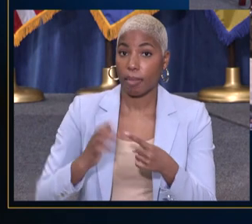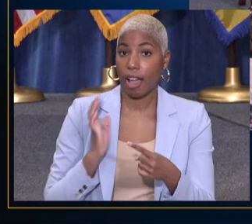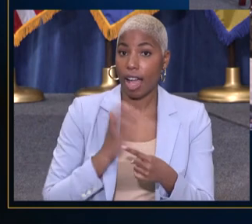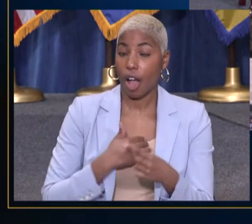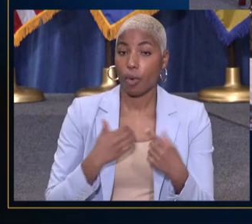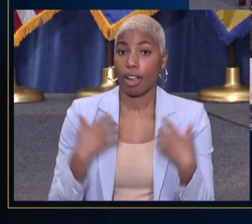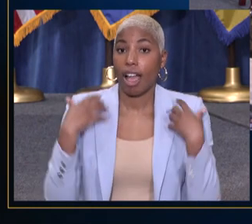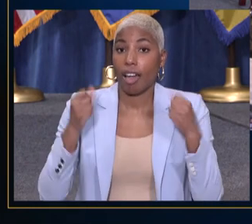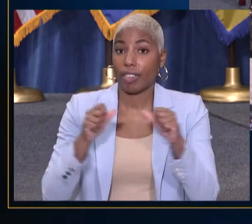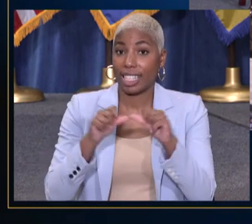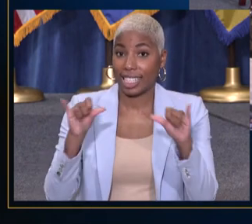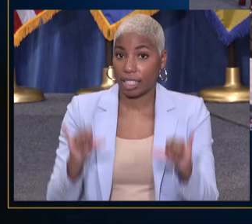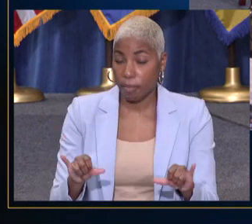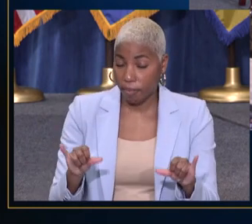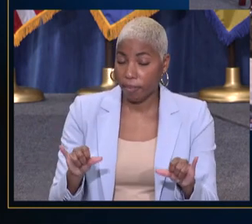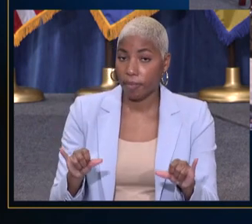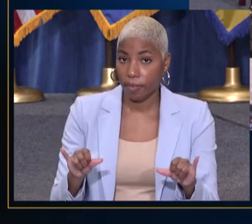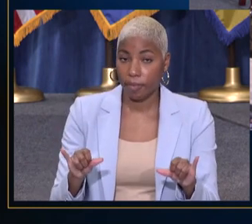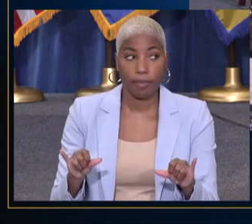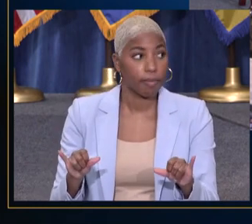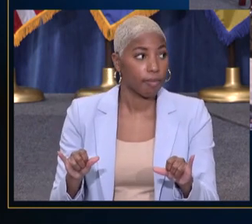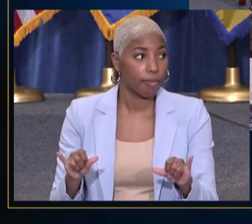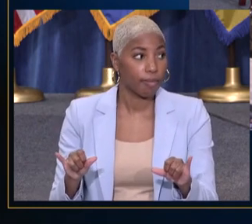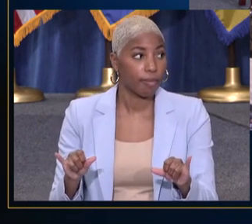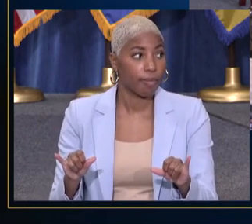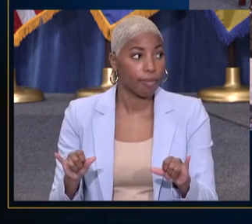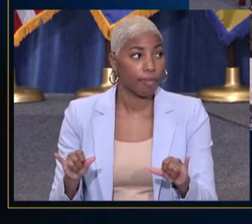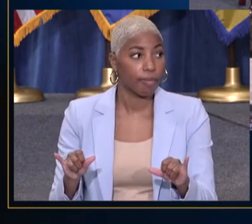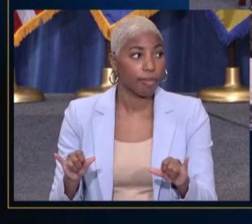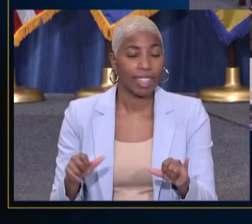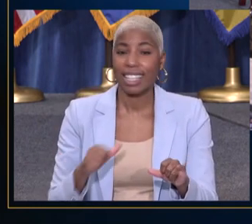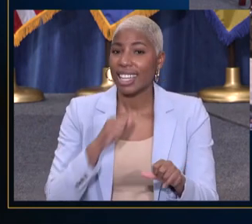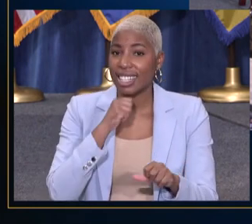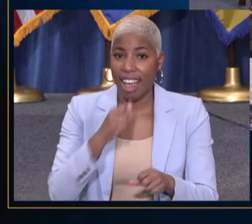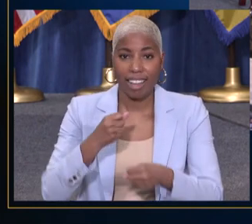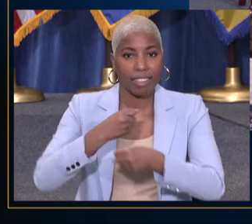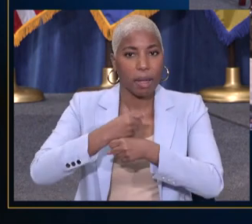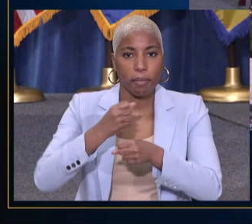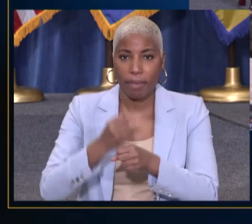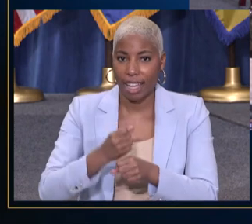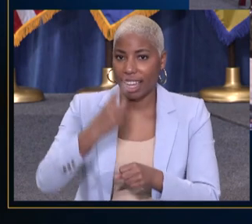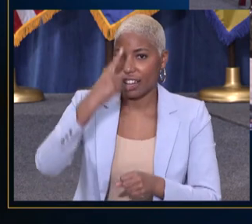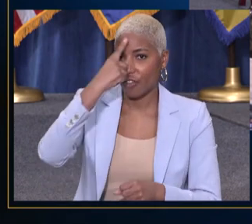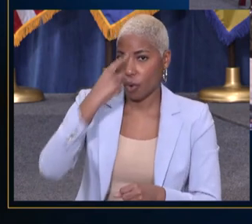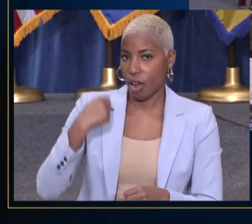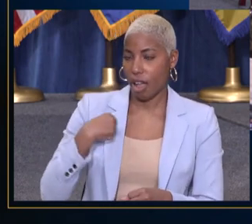system, that was not made for us.